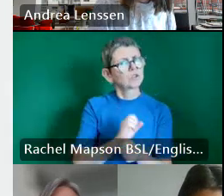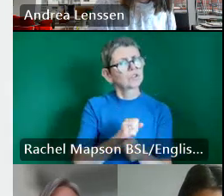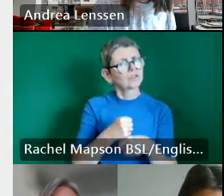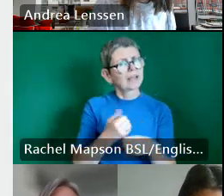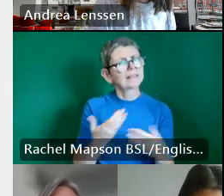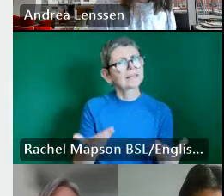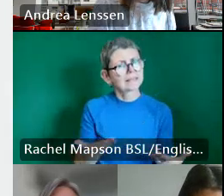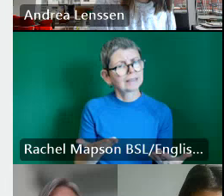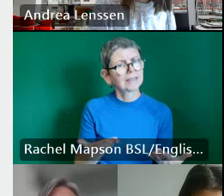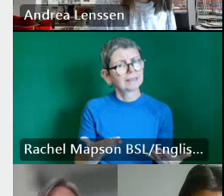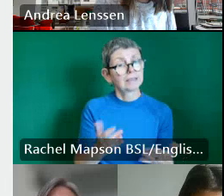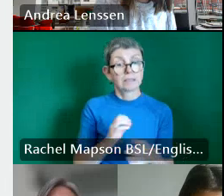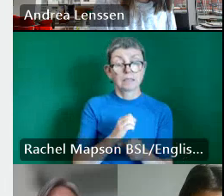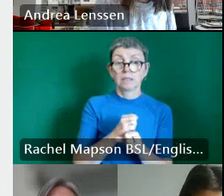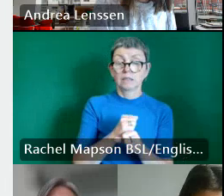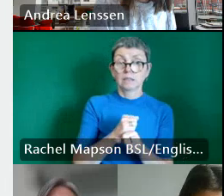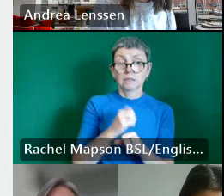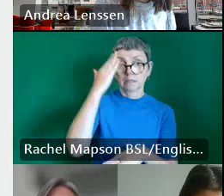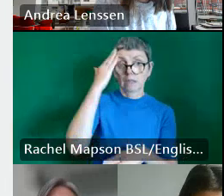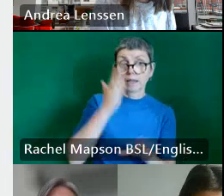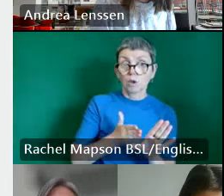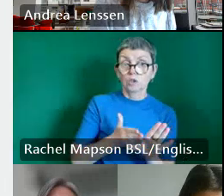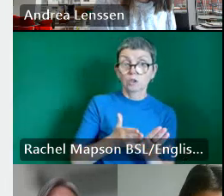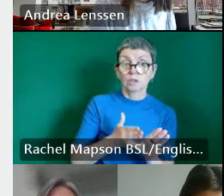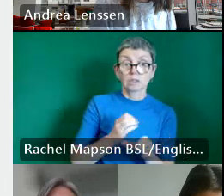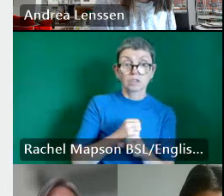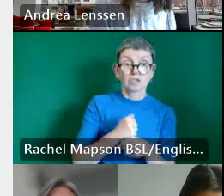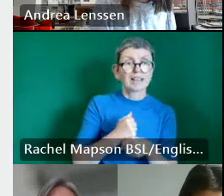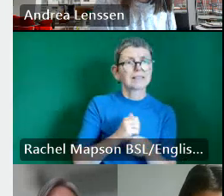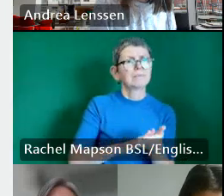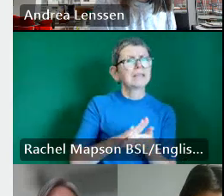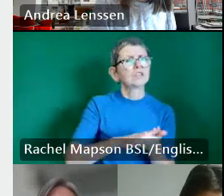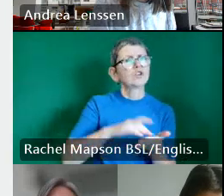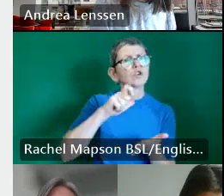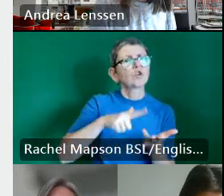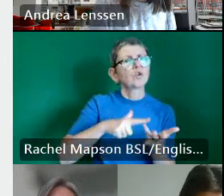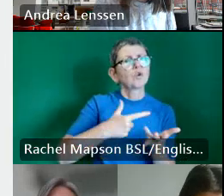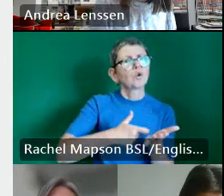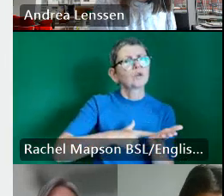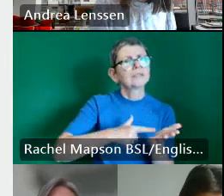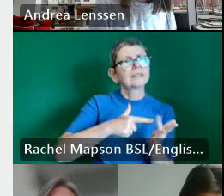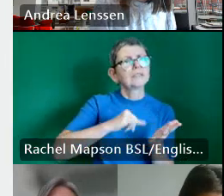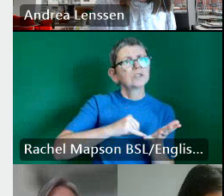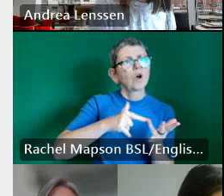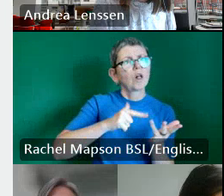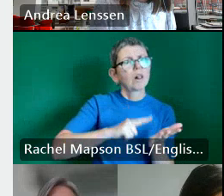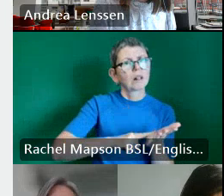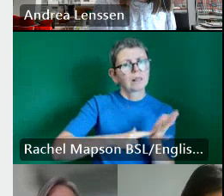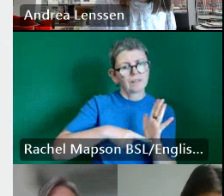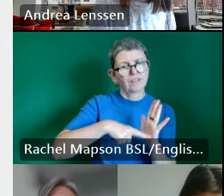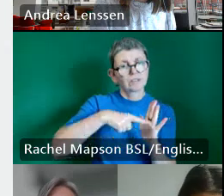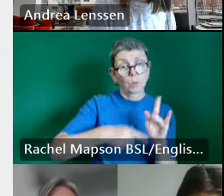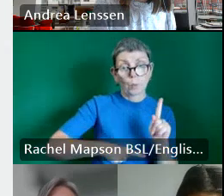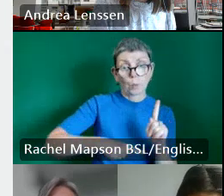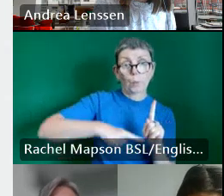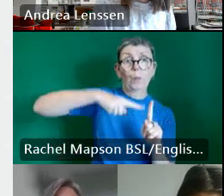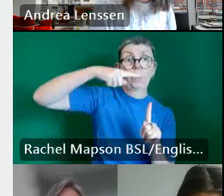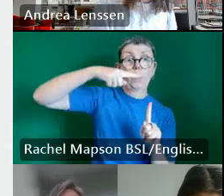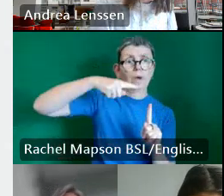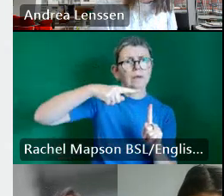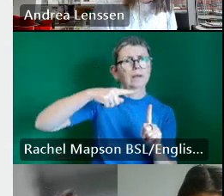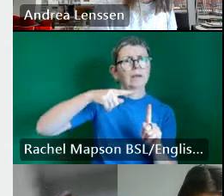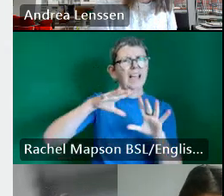effects are something that it increases cortisol levels, C-reactive protein, all these hormones that race through the body to help you